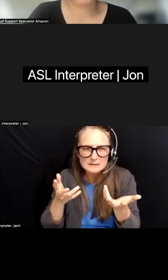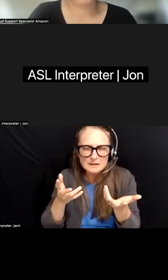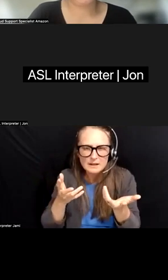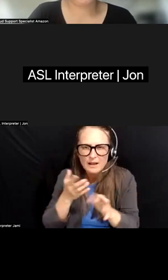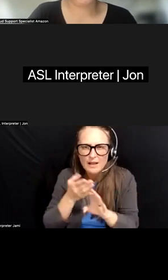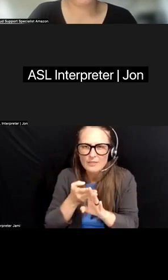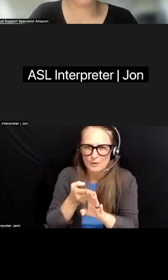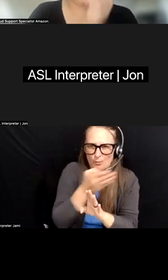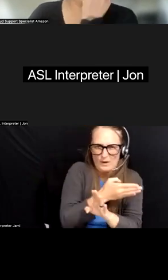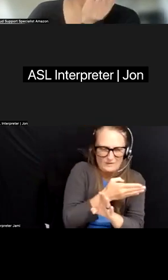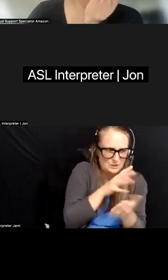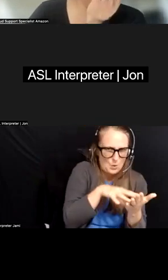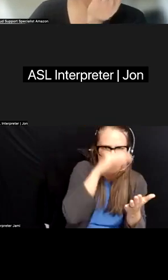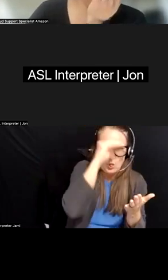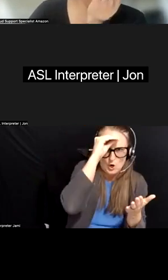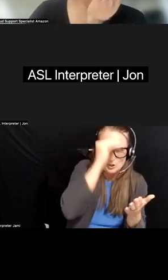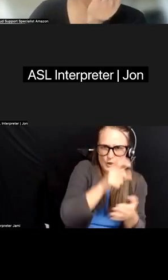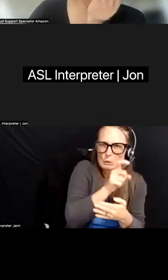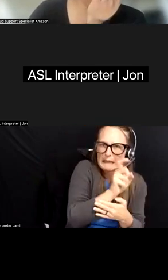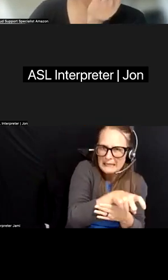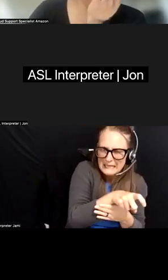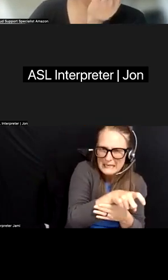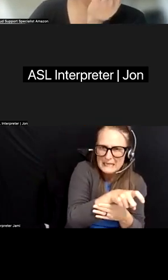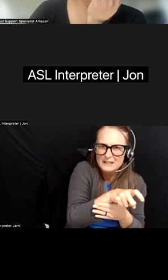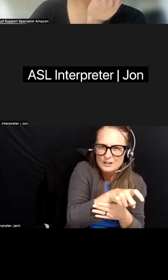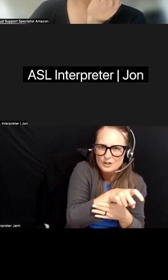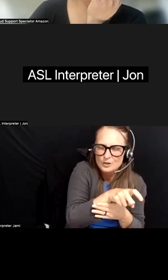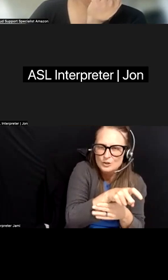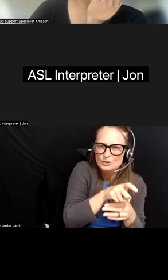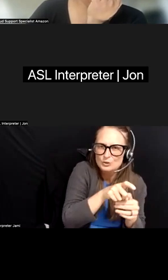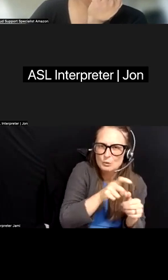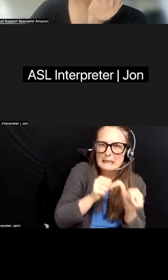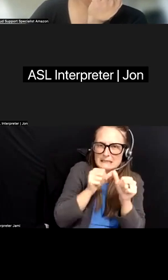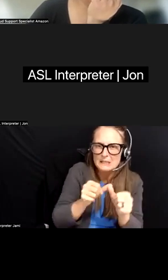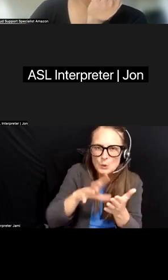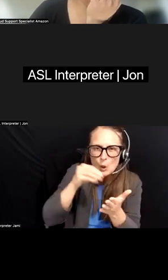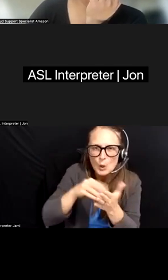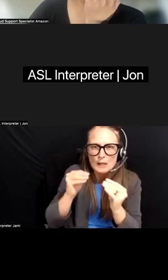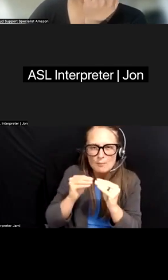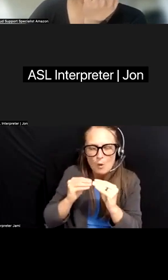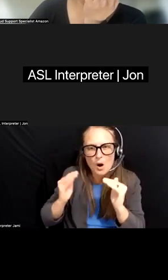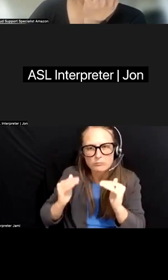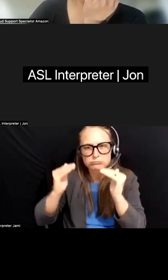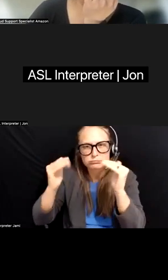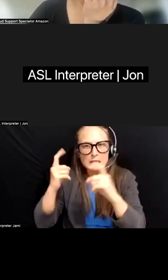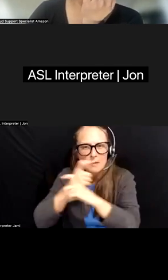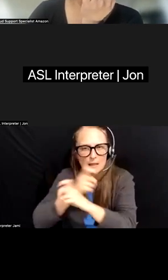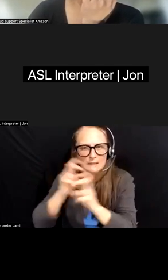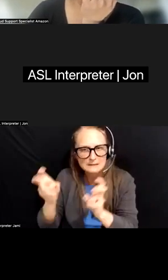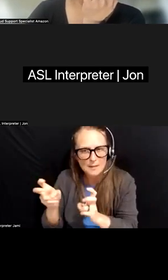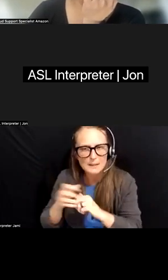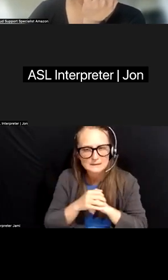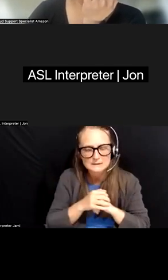previous knowledge is needed to learn more advanced topics. So that's going to be true here. So you want to